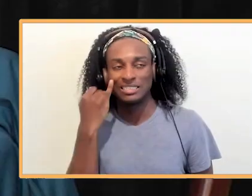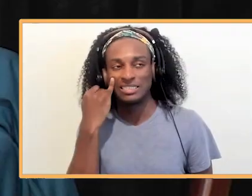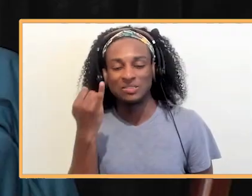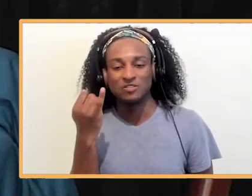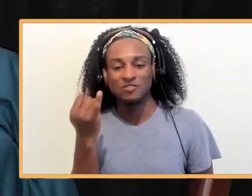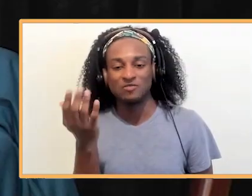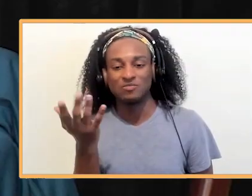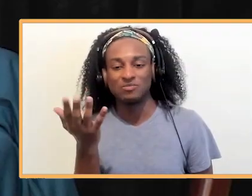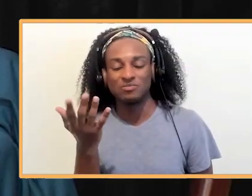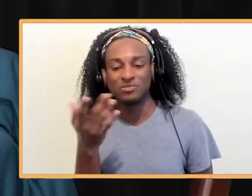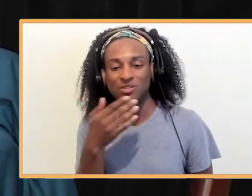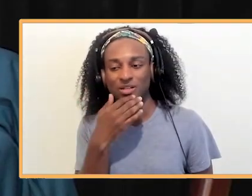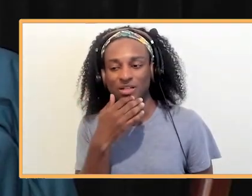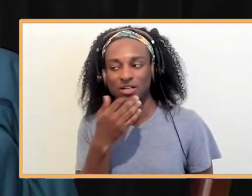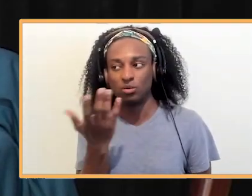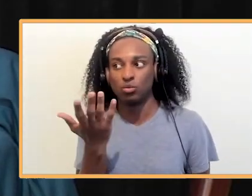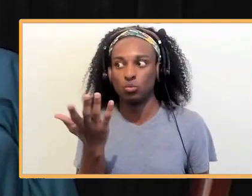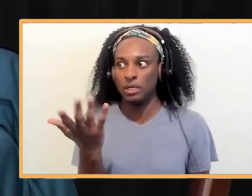might go.